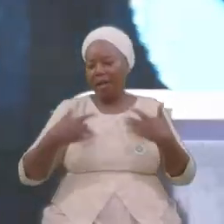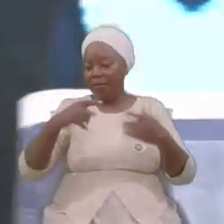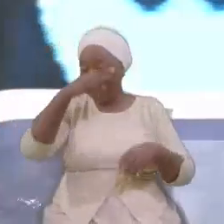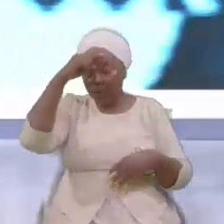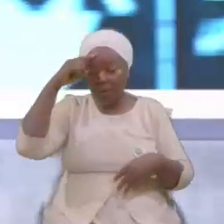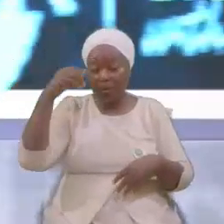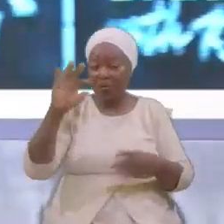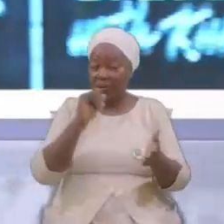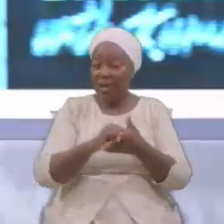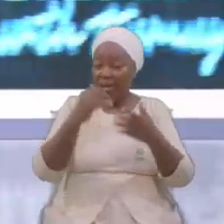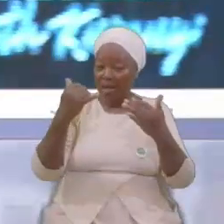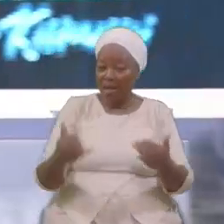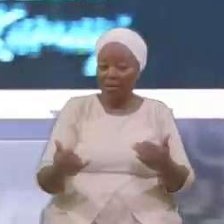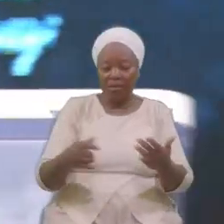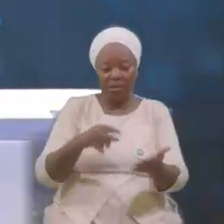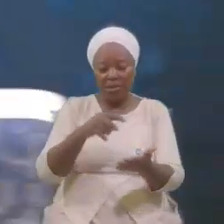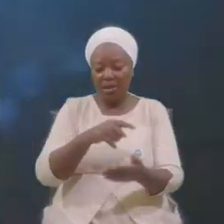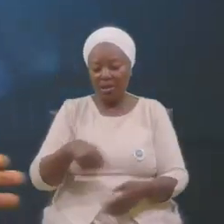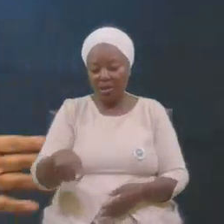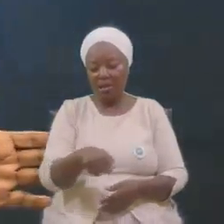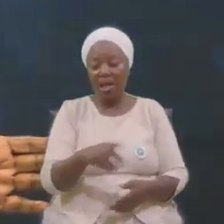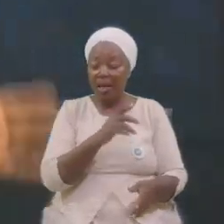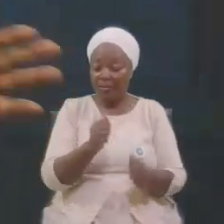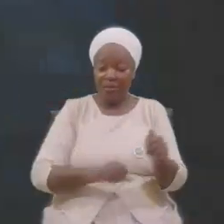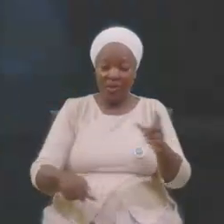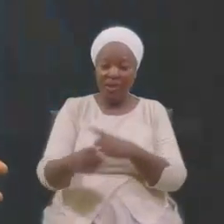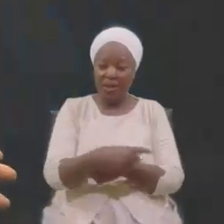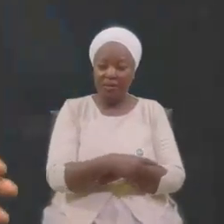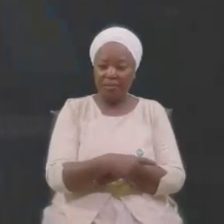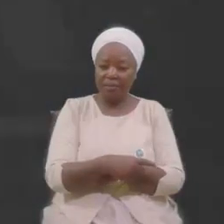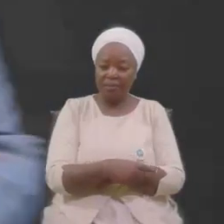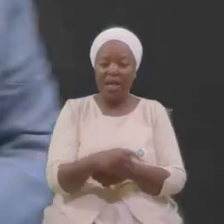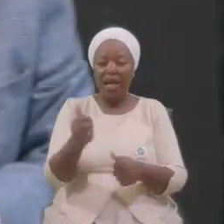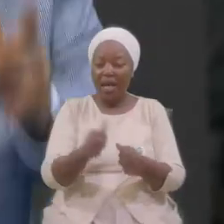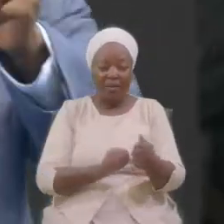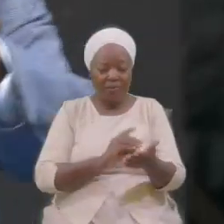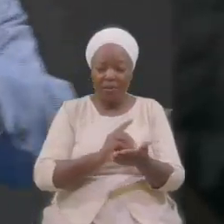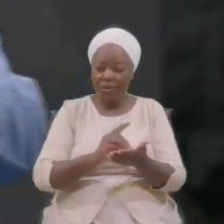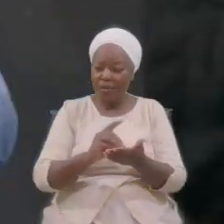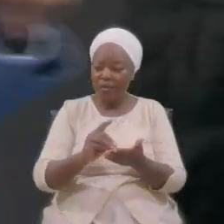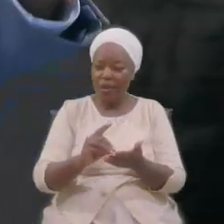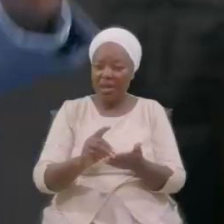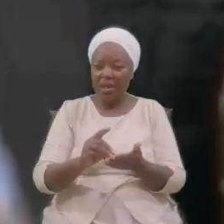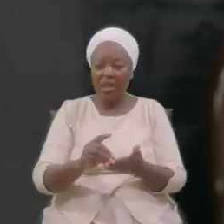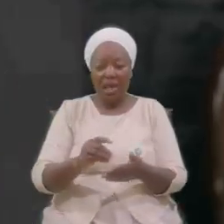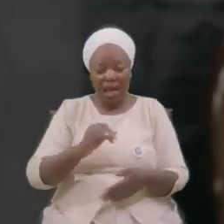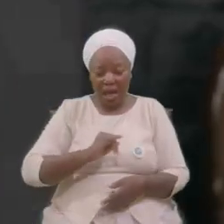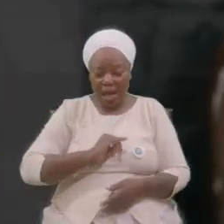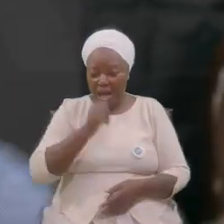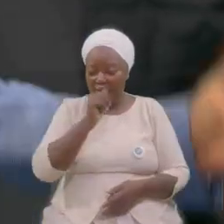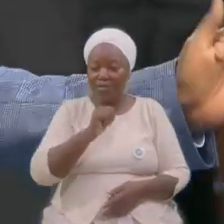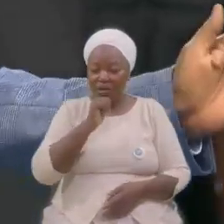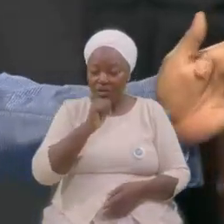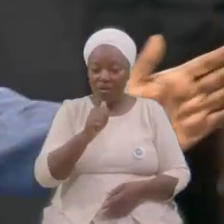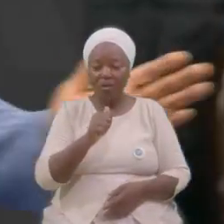that, now, day after day, week after week, I'm no more Sunday